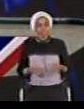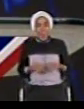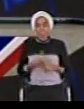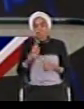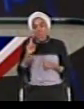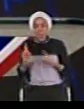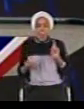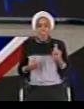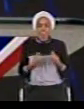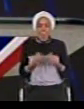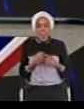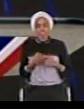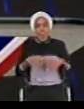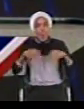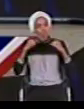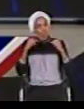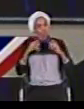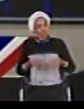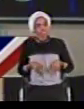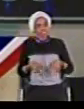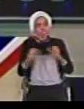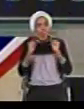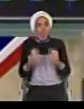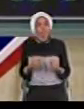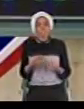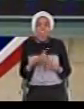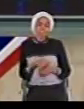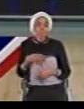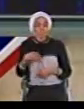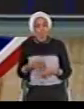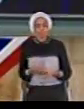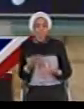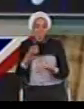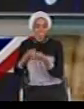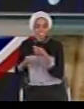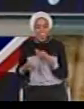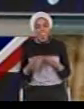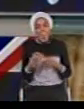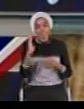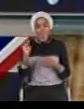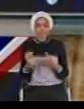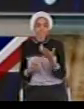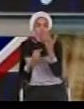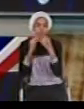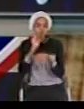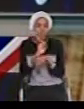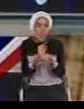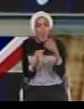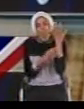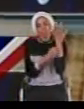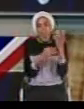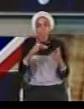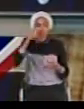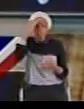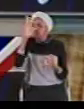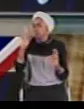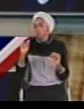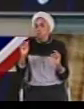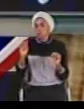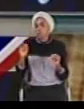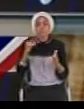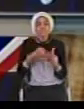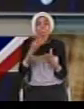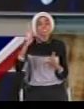turning over a new leaf, or maybe the works of the hand of man. By